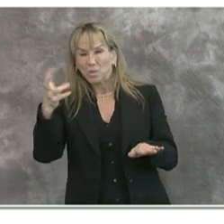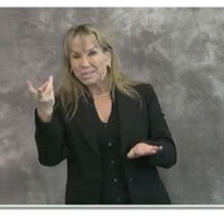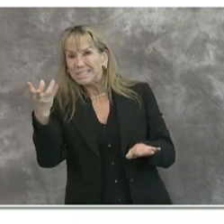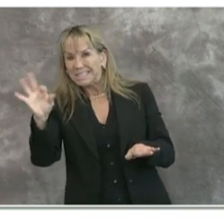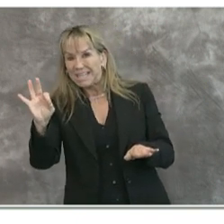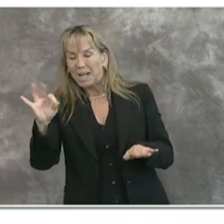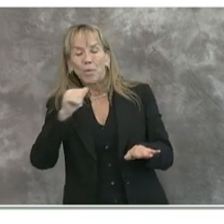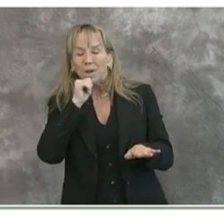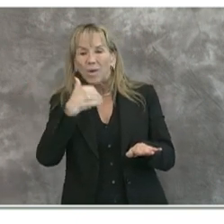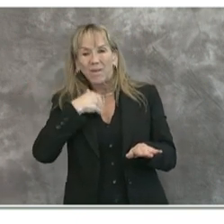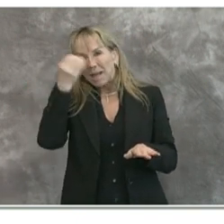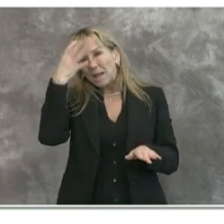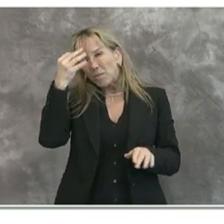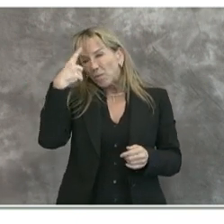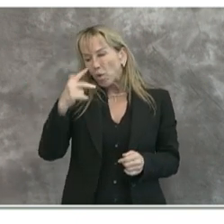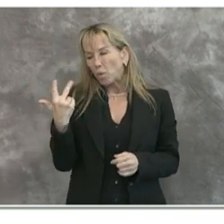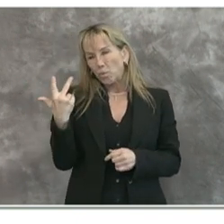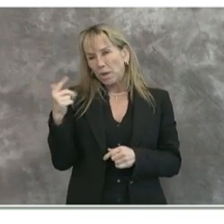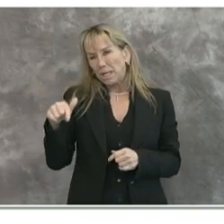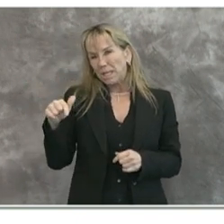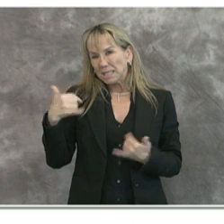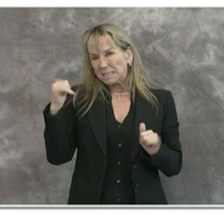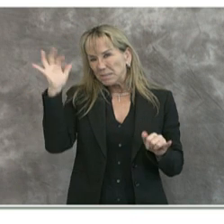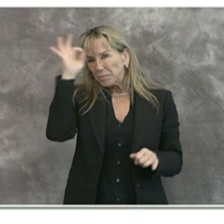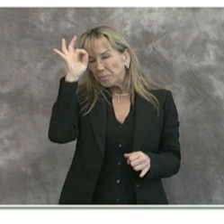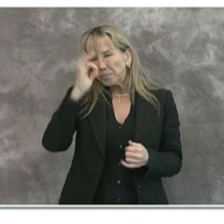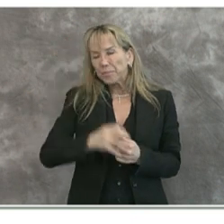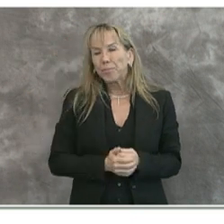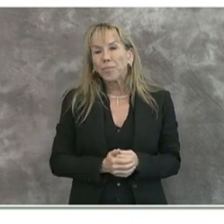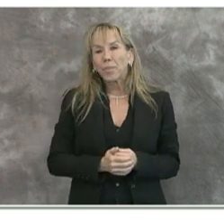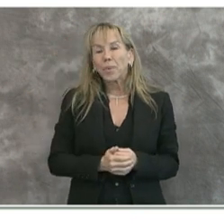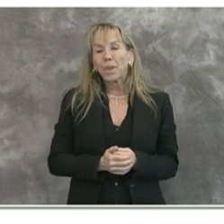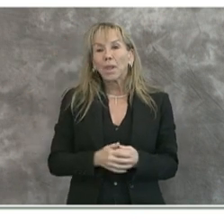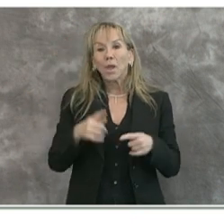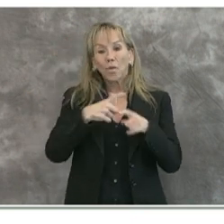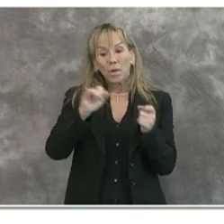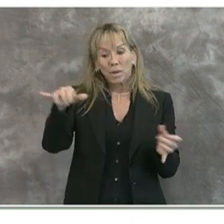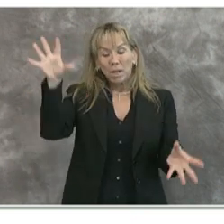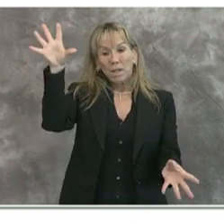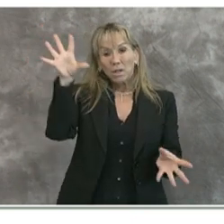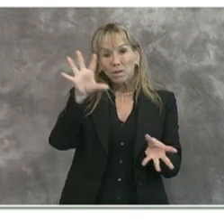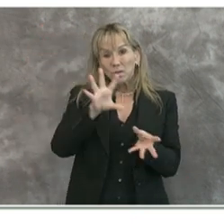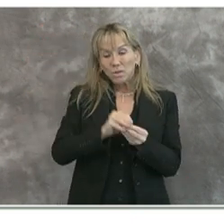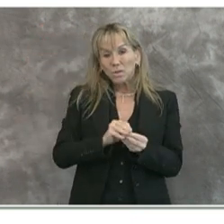means we do not have information for 3 cases. Of this total,